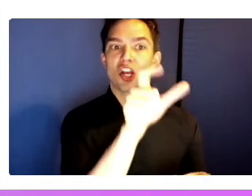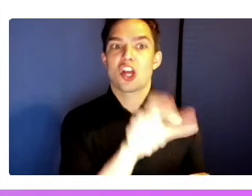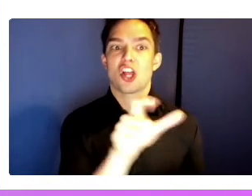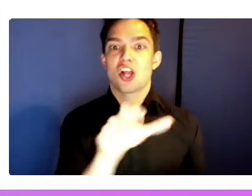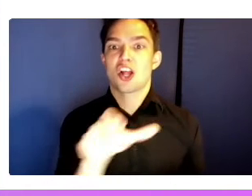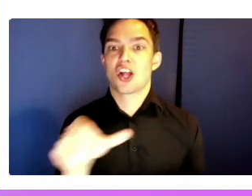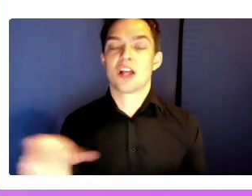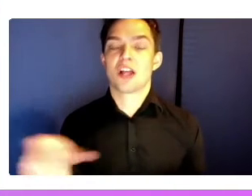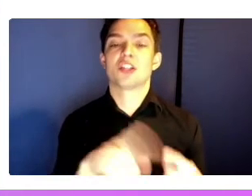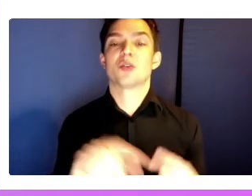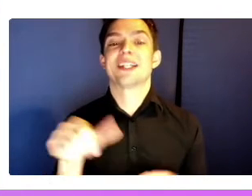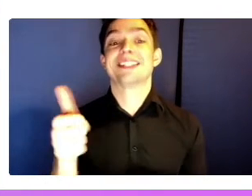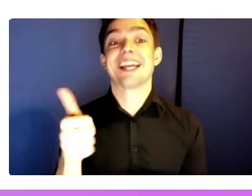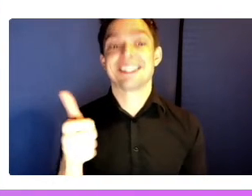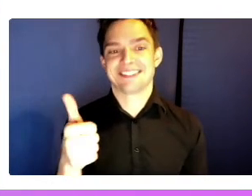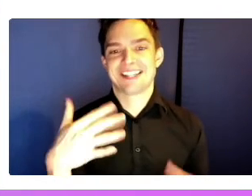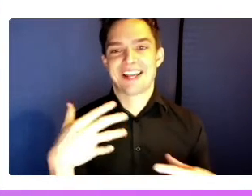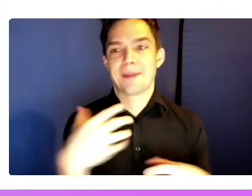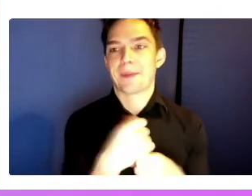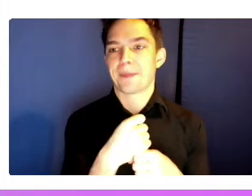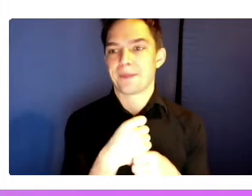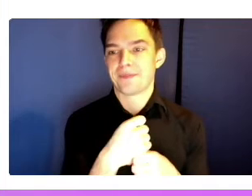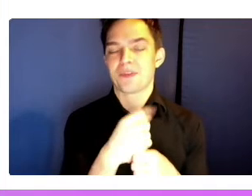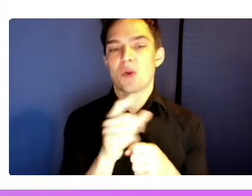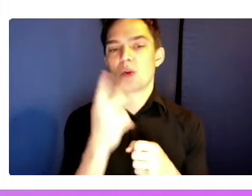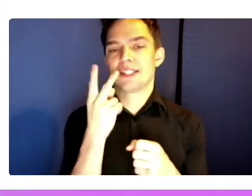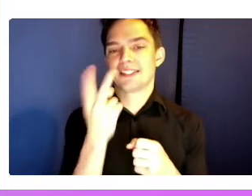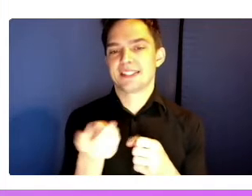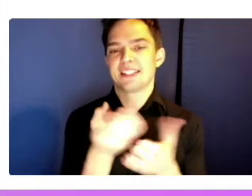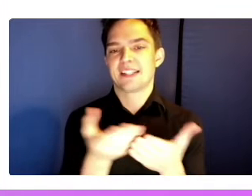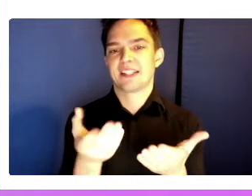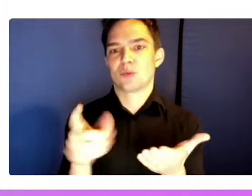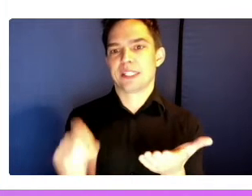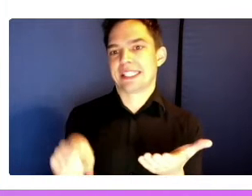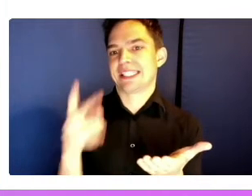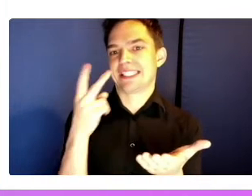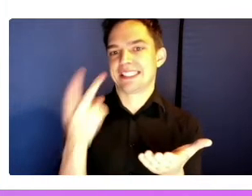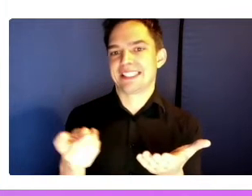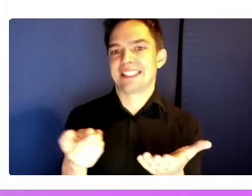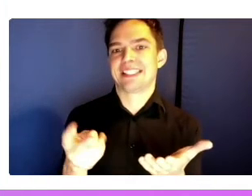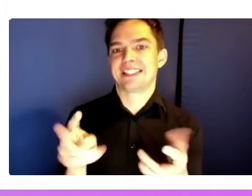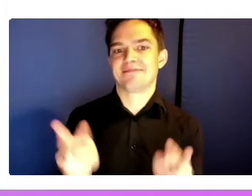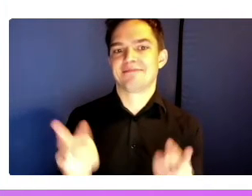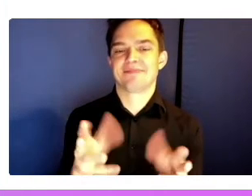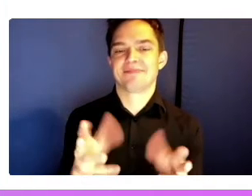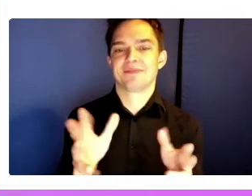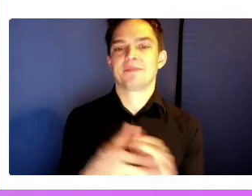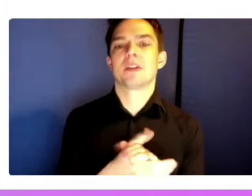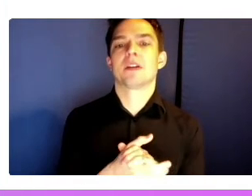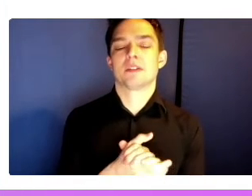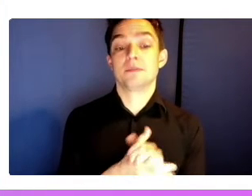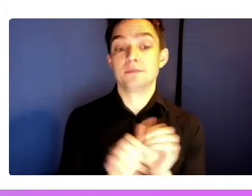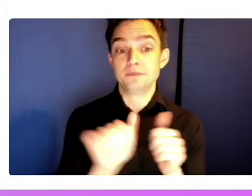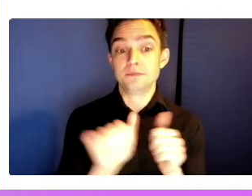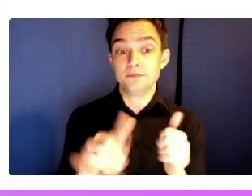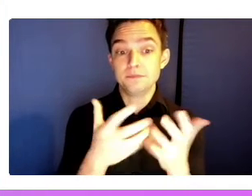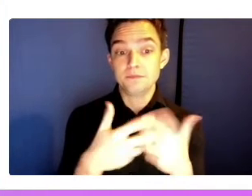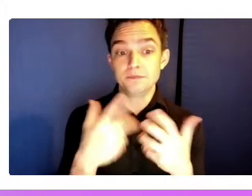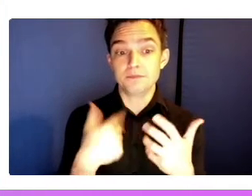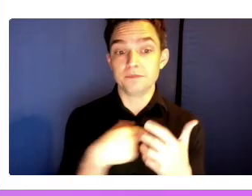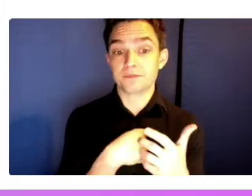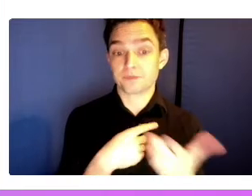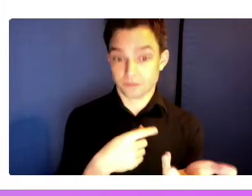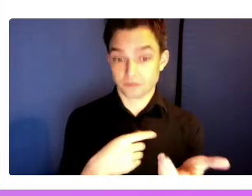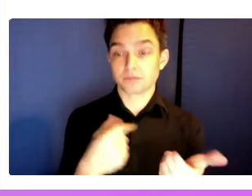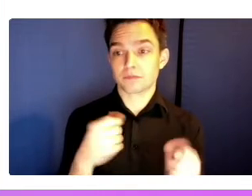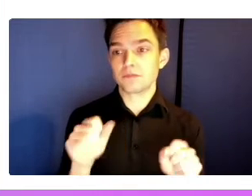spreadsheet to 10 columns, only seeing the things we needed to see. And how did it work out for us? Well, we